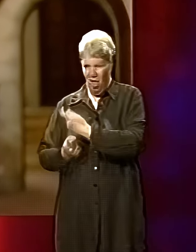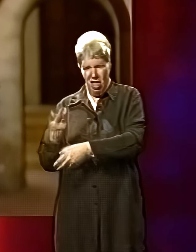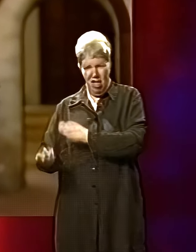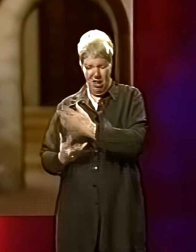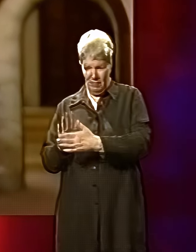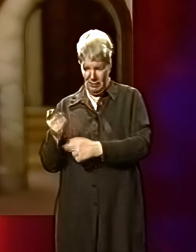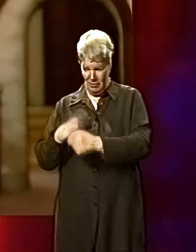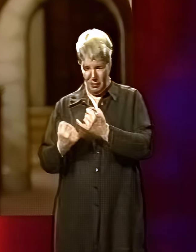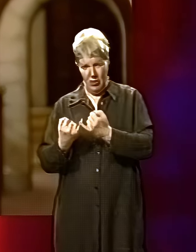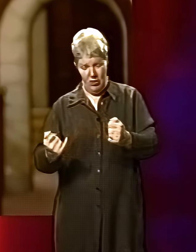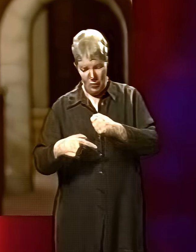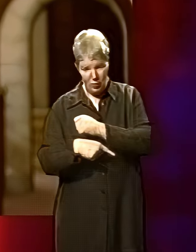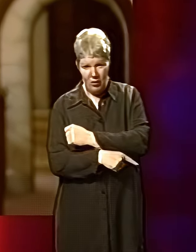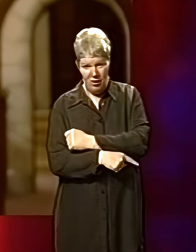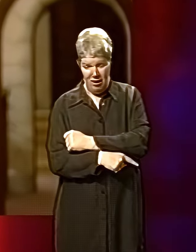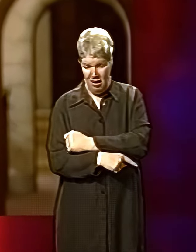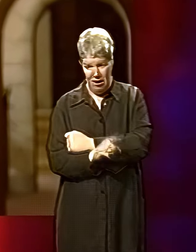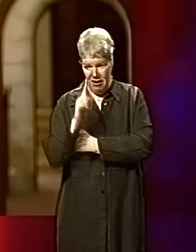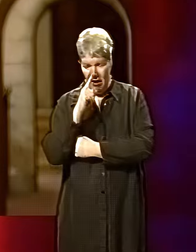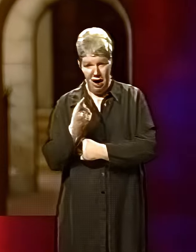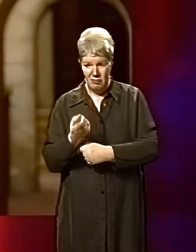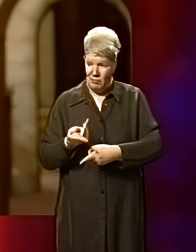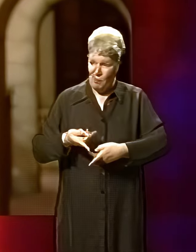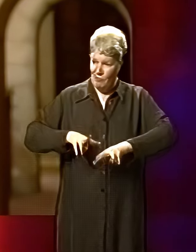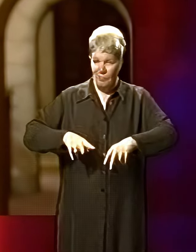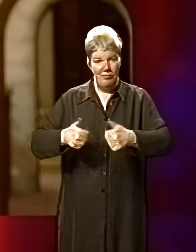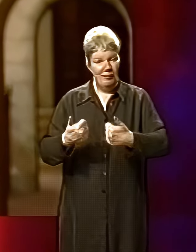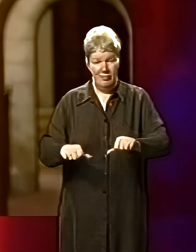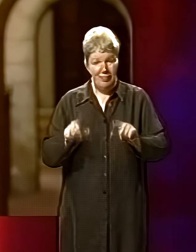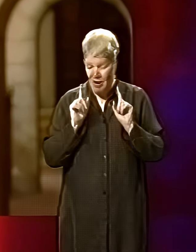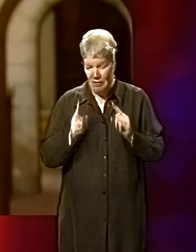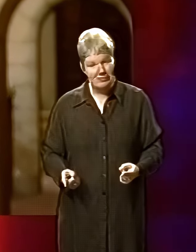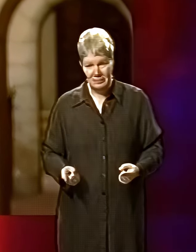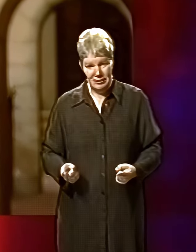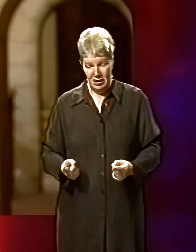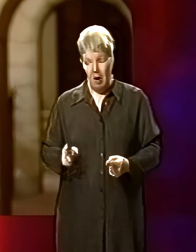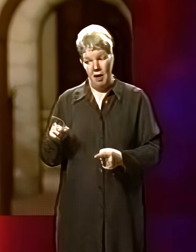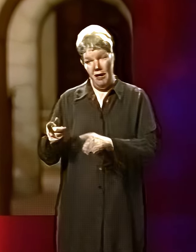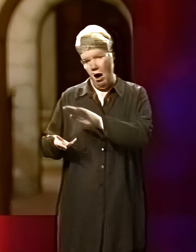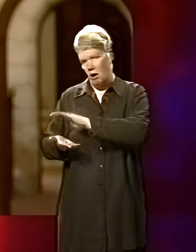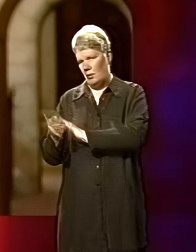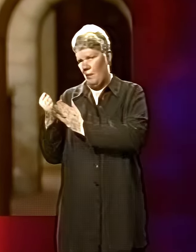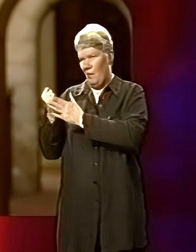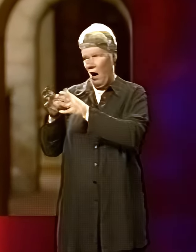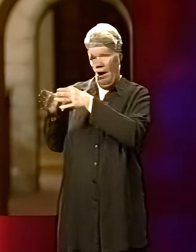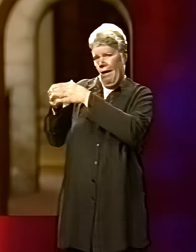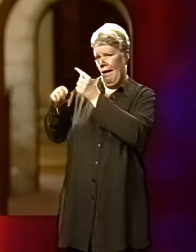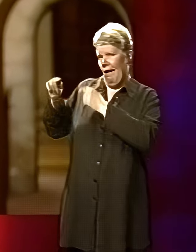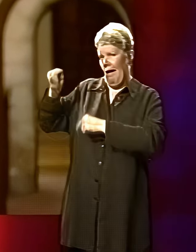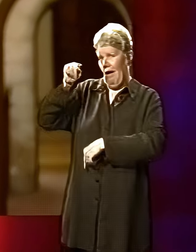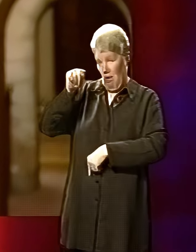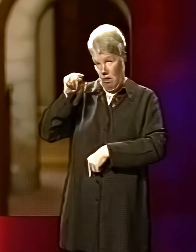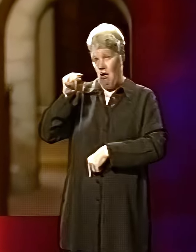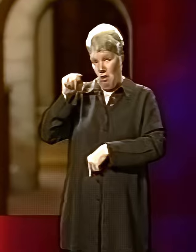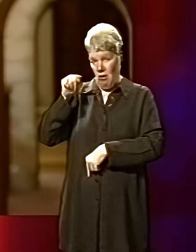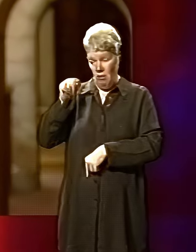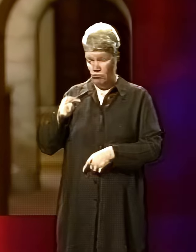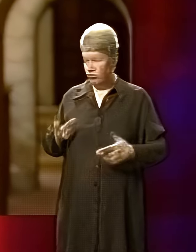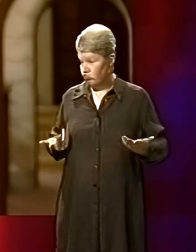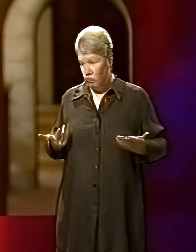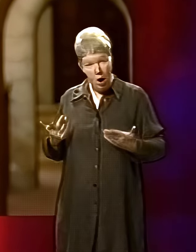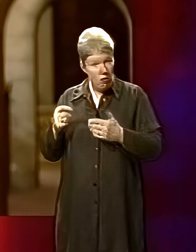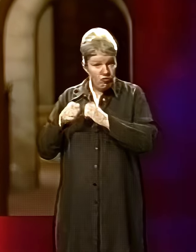It's unsustainable debt. And I think what's more, because they are part of the larger banking system, and often reputable companies, and what they're doing is